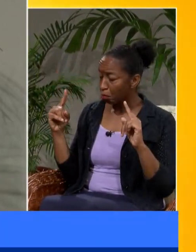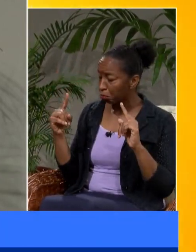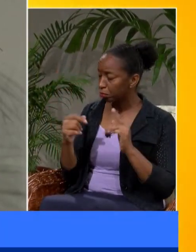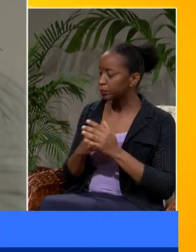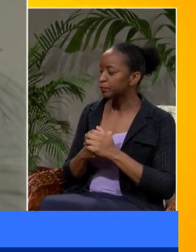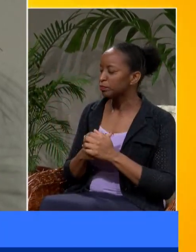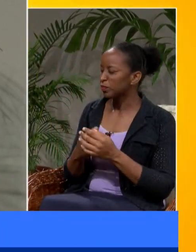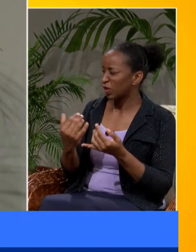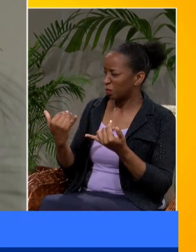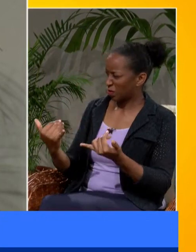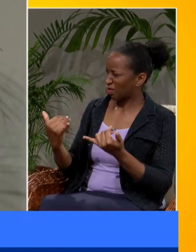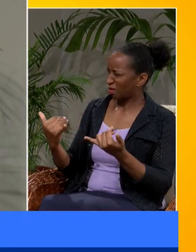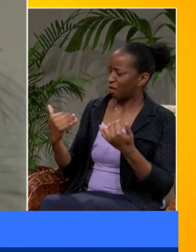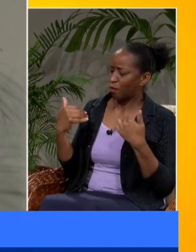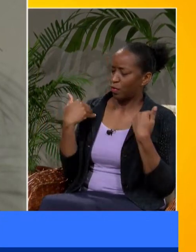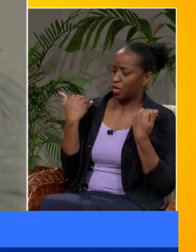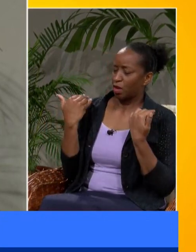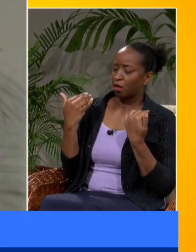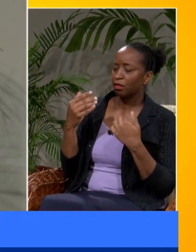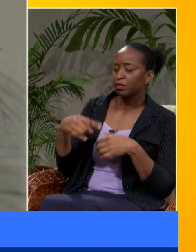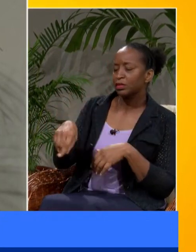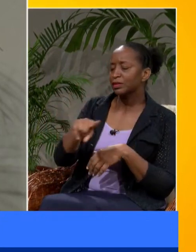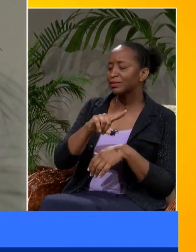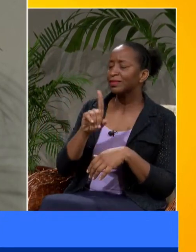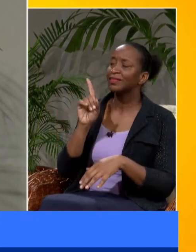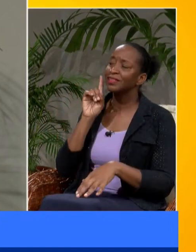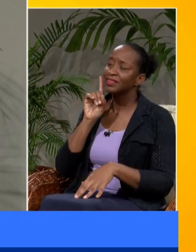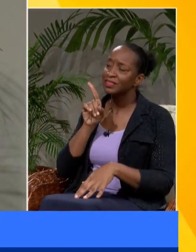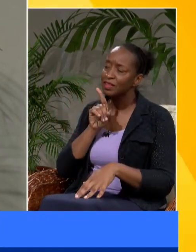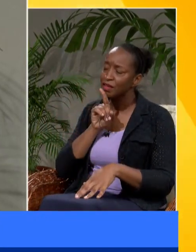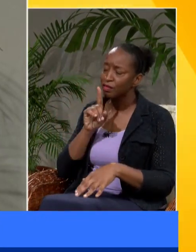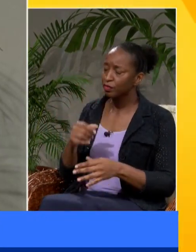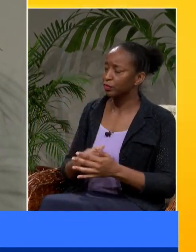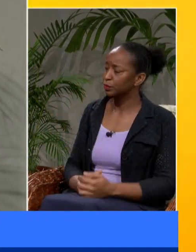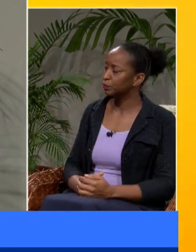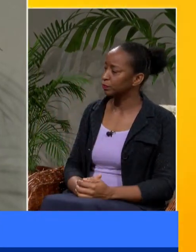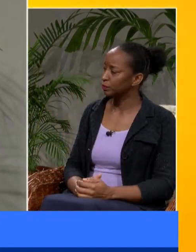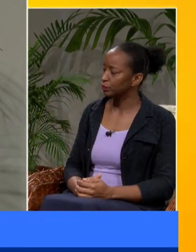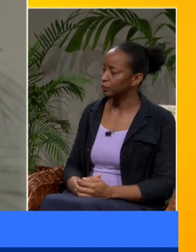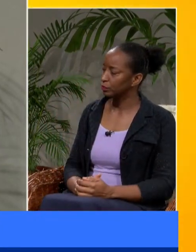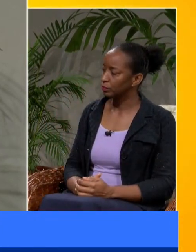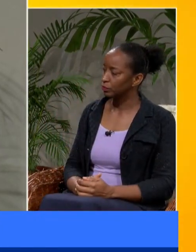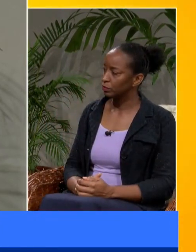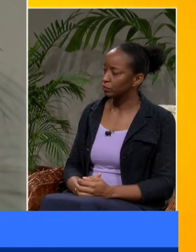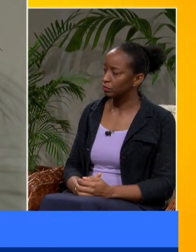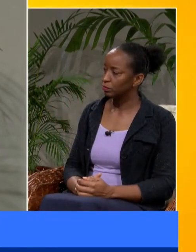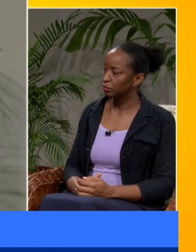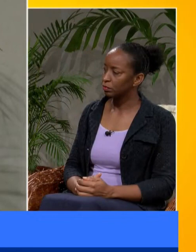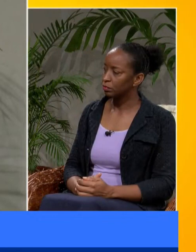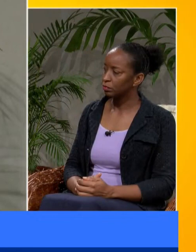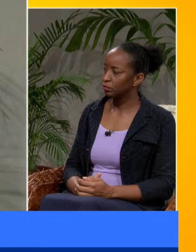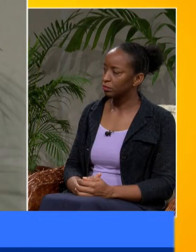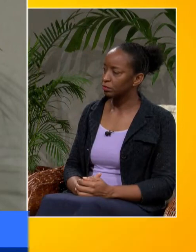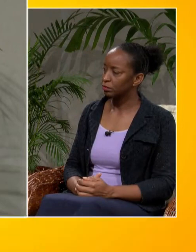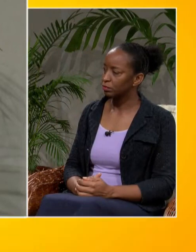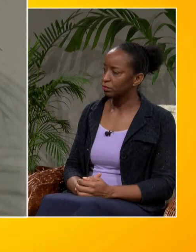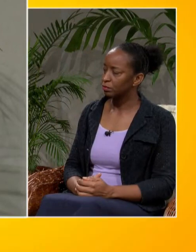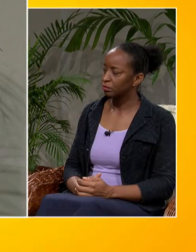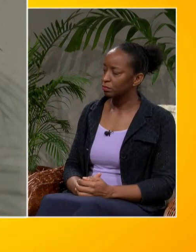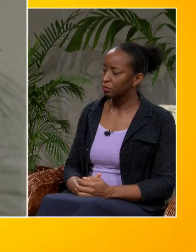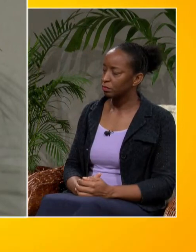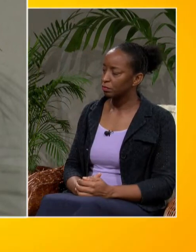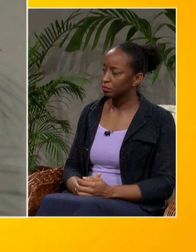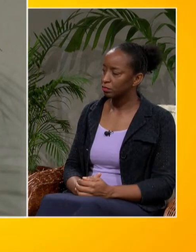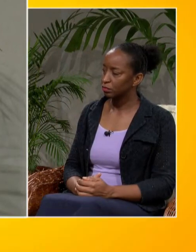young deaf individual children, my only thing